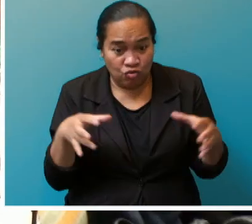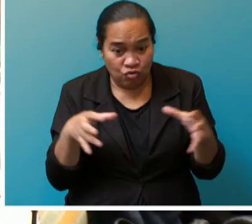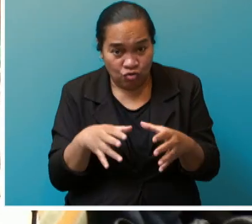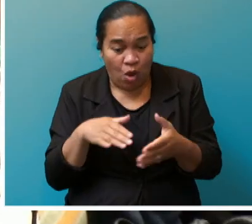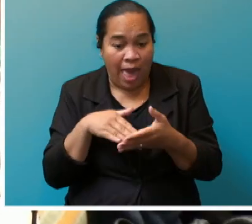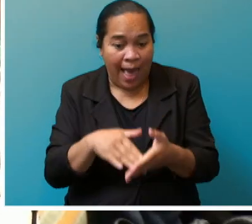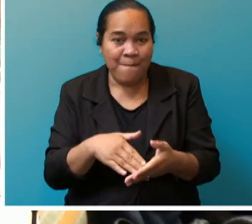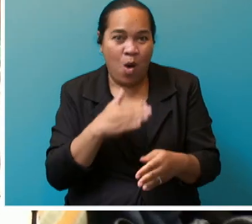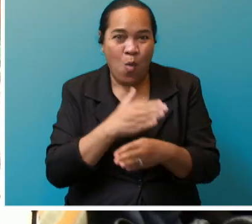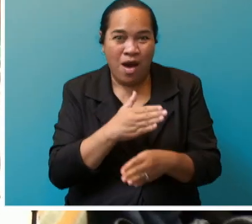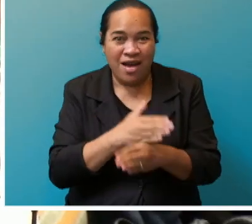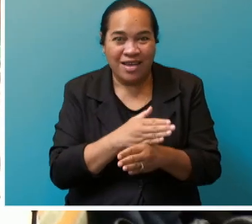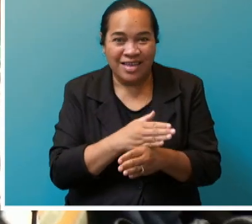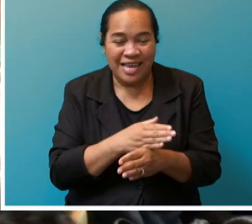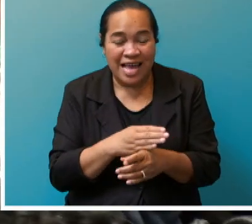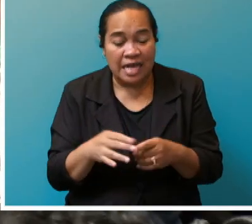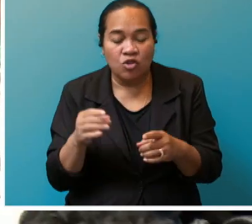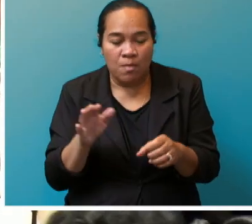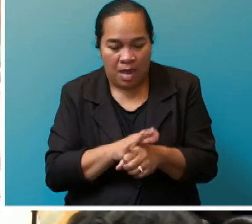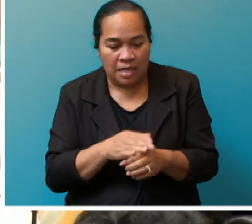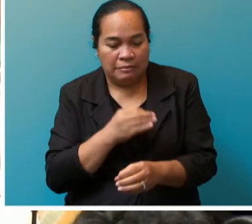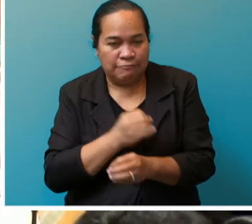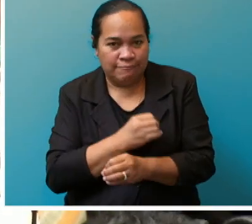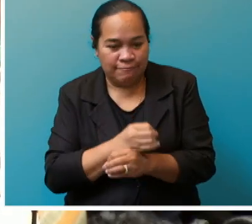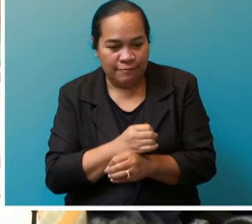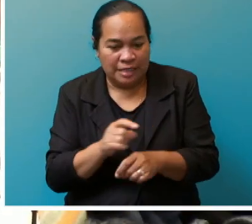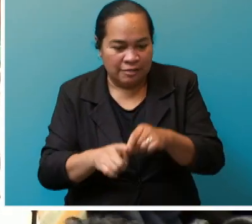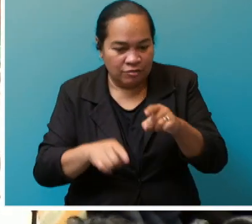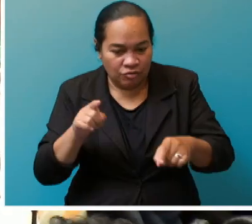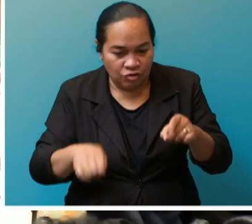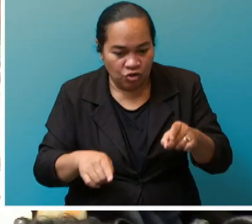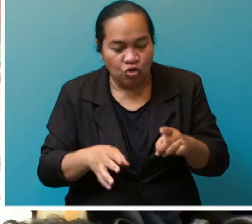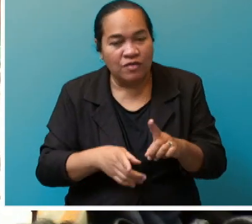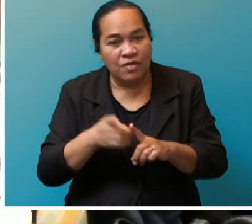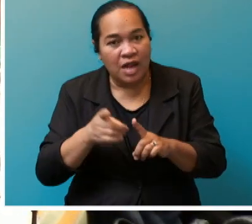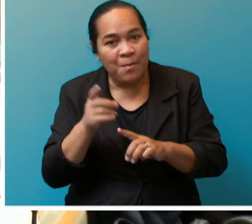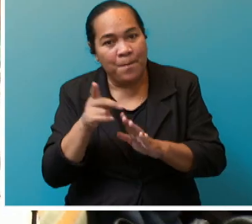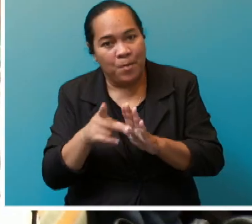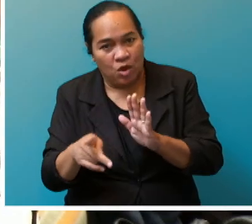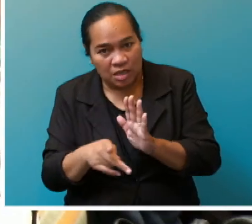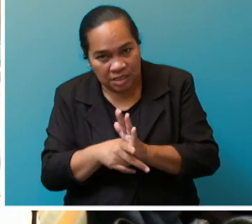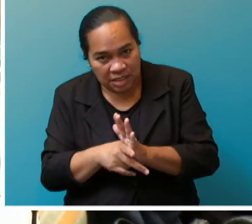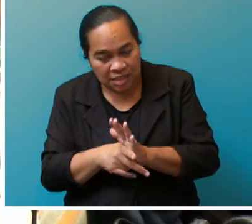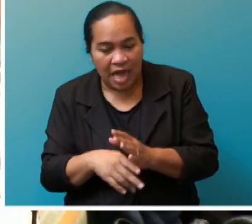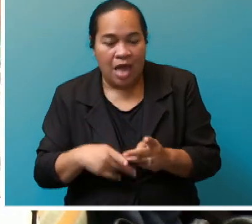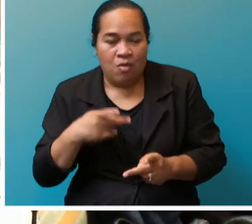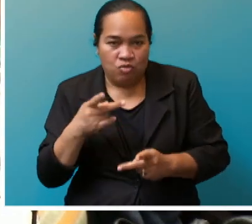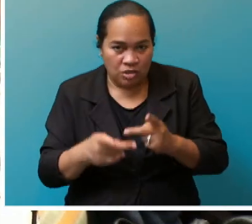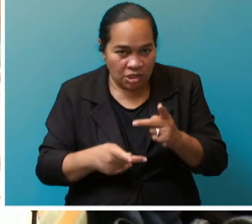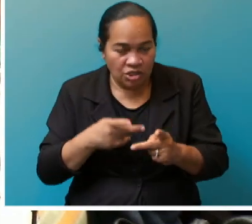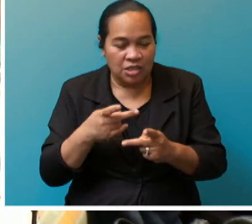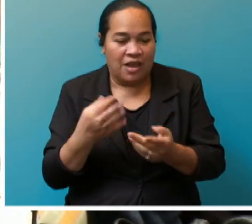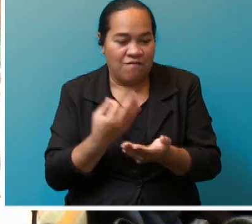to operationalize the PRF through the development of policies, procedures, and fund design. Mr. Speaker, sir, earlier this